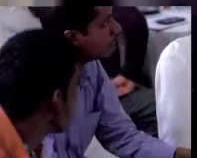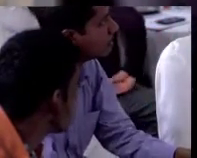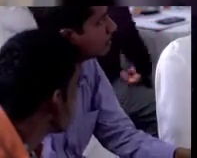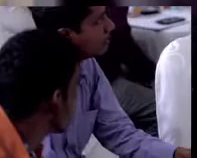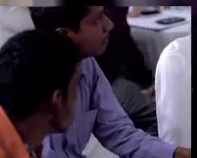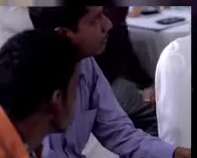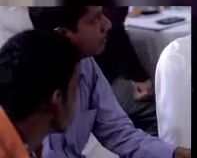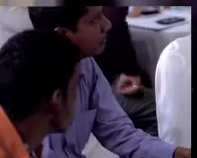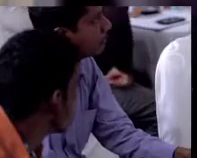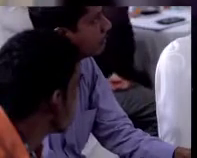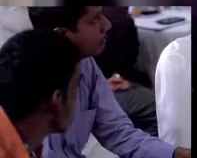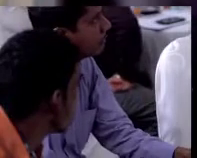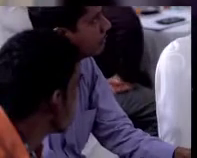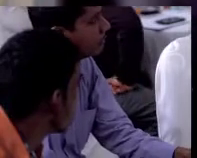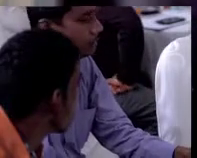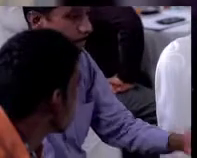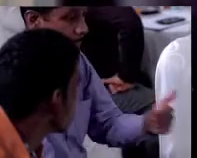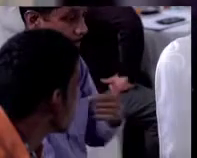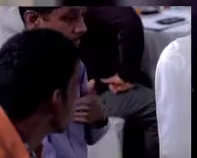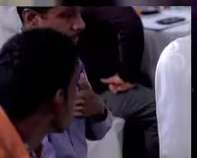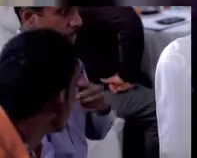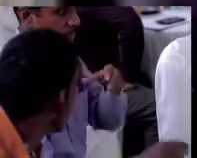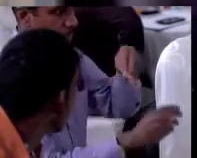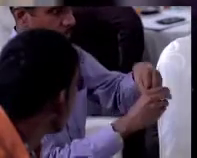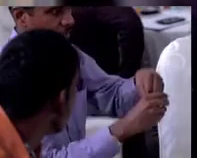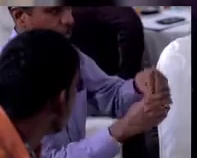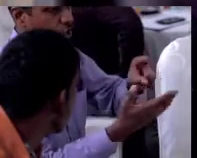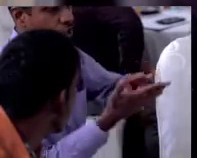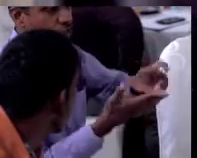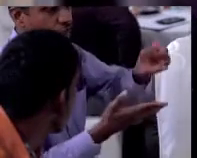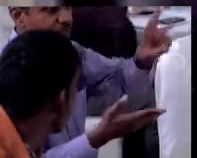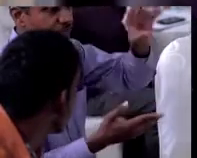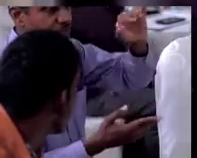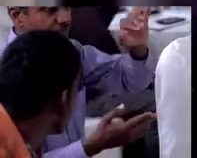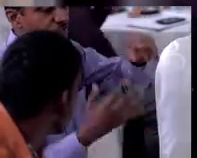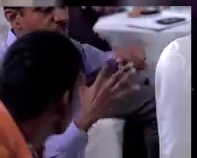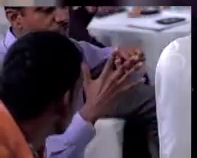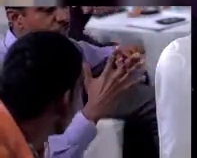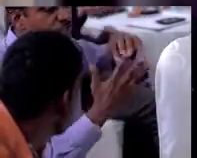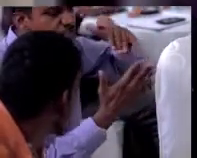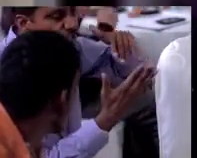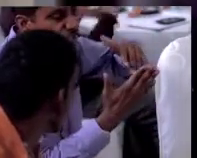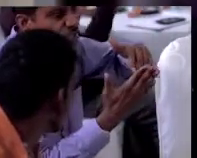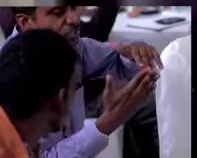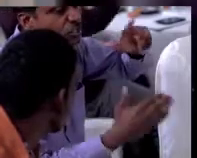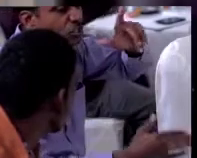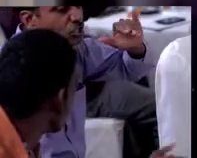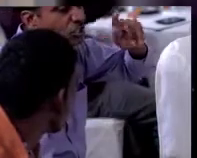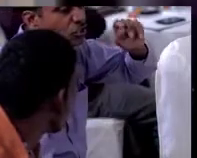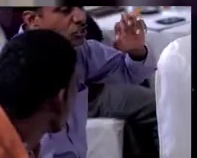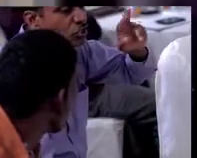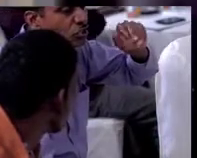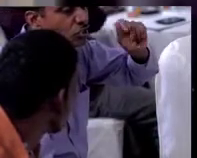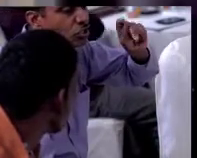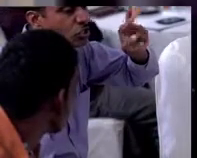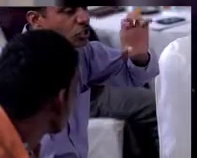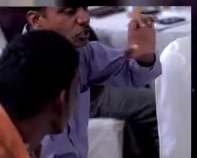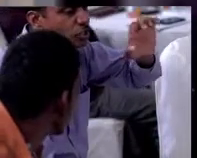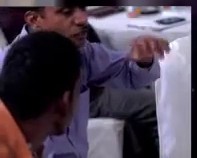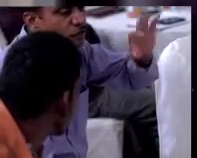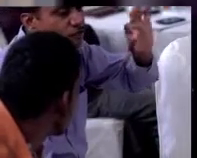I second-guessed myself, even though the thing was being thrown at me. I was at university studying